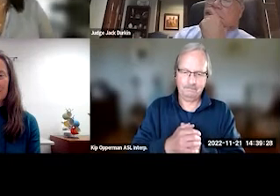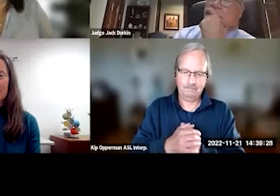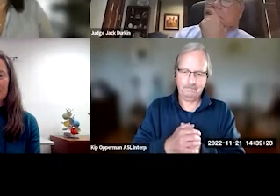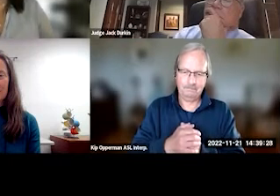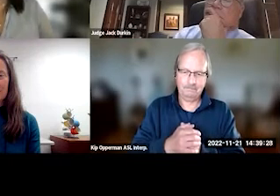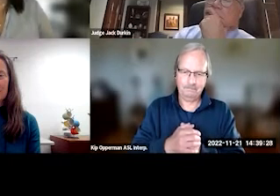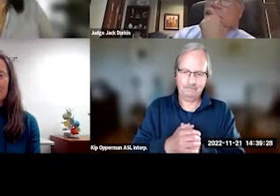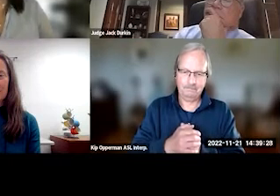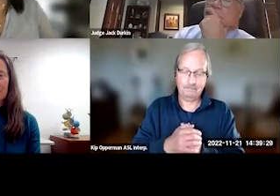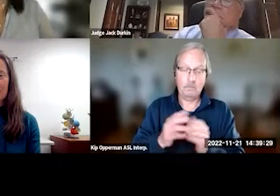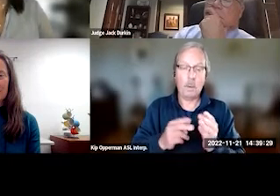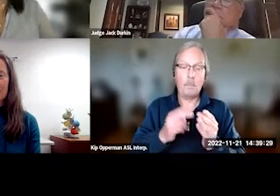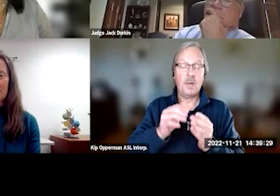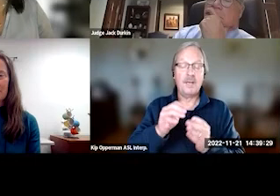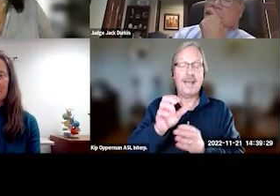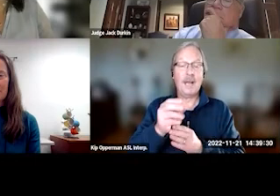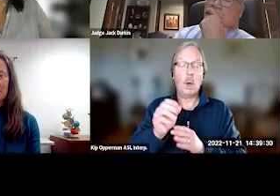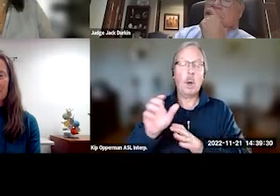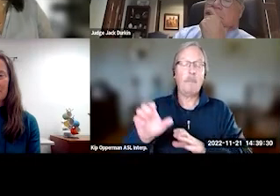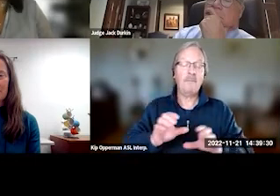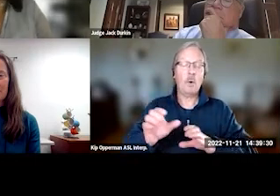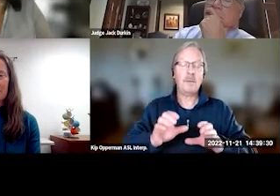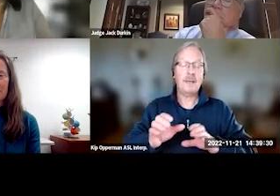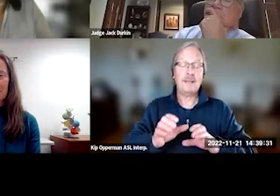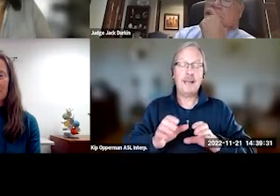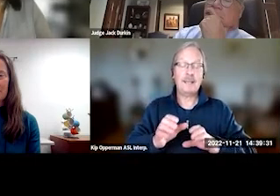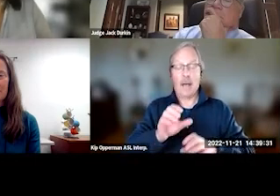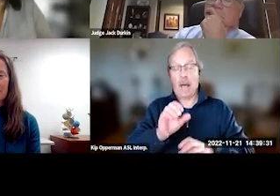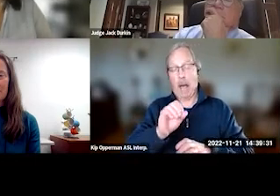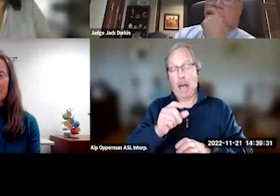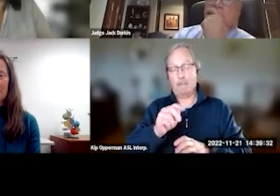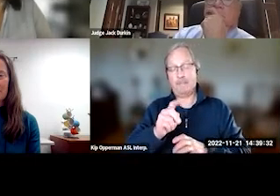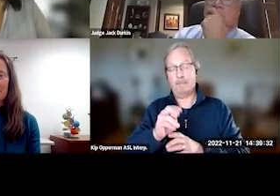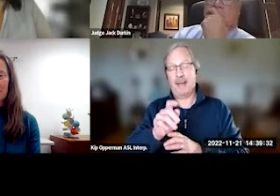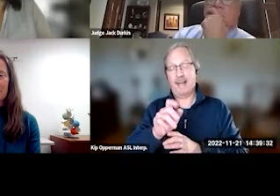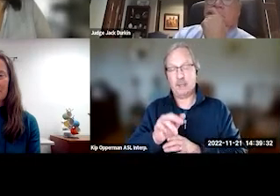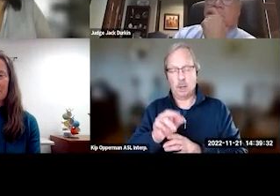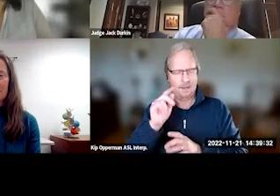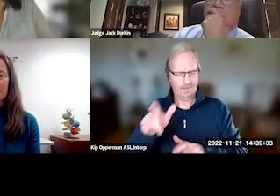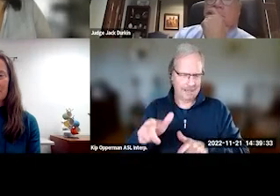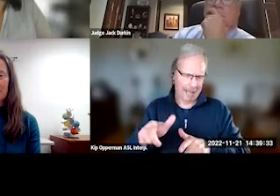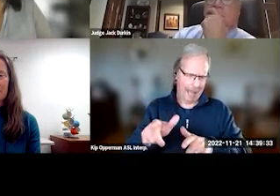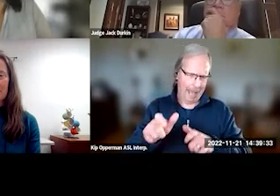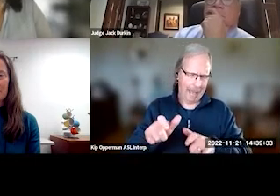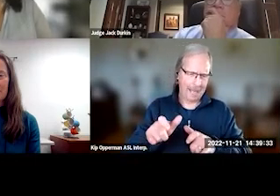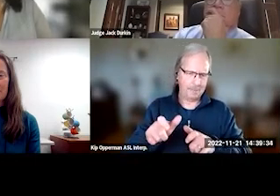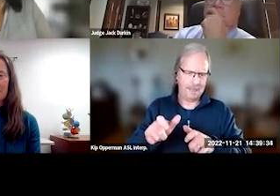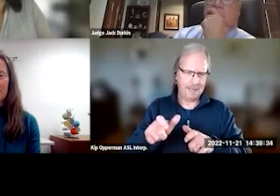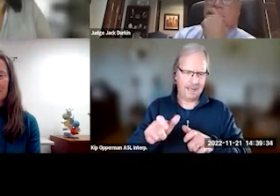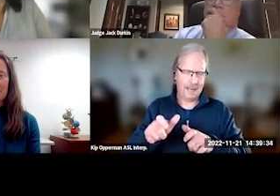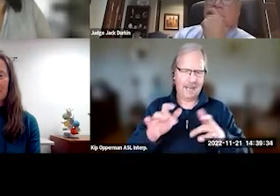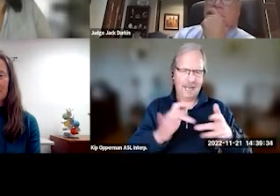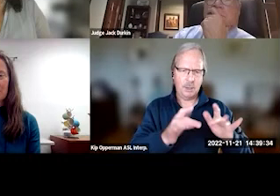Project ECHO is a performance optimizer. Think of it as a high-speed internet connection.